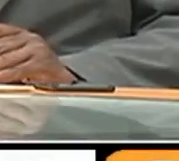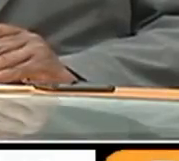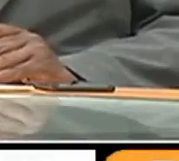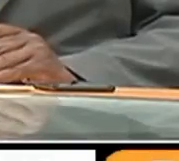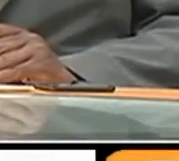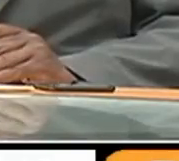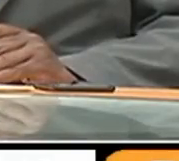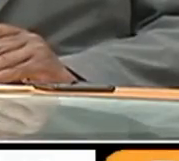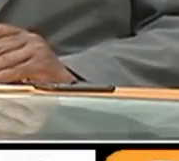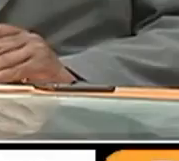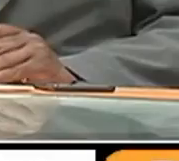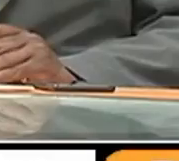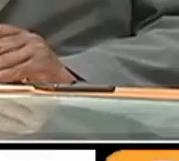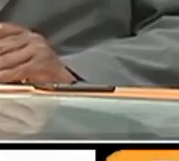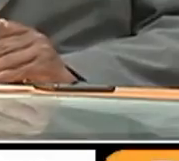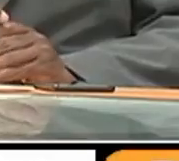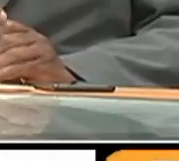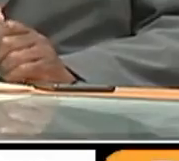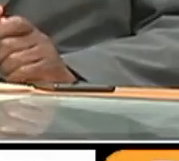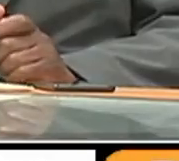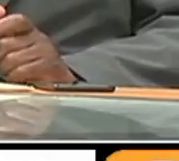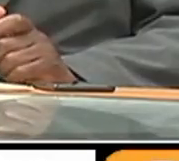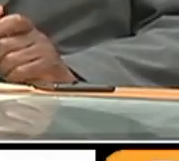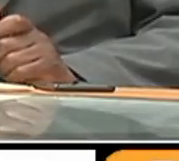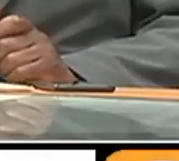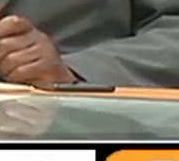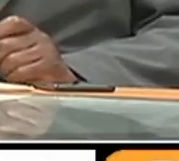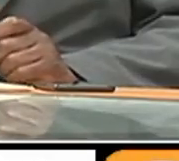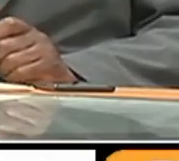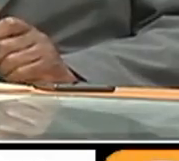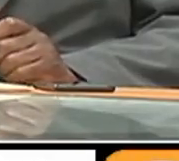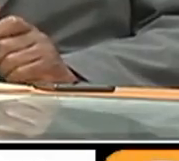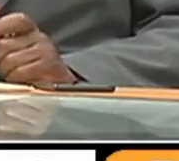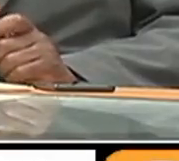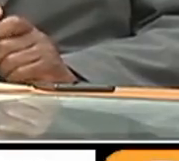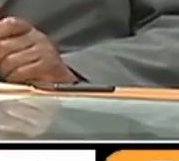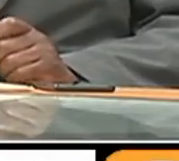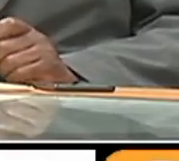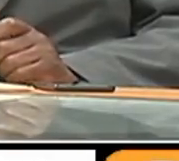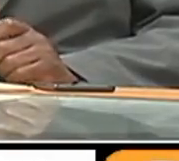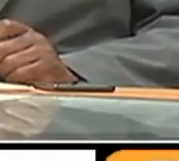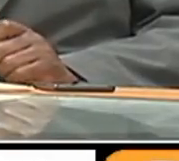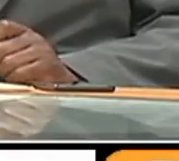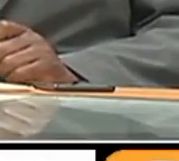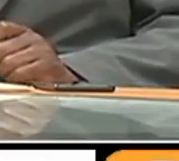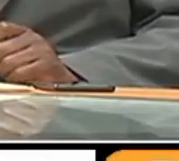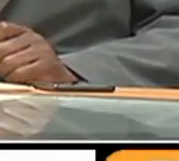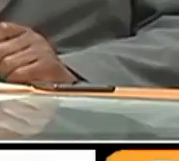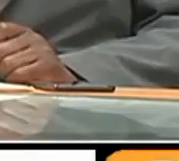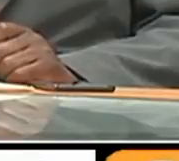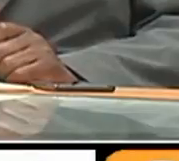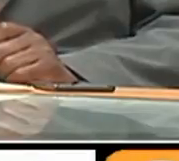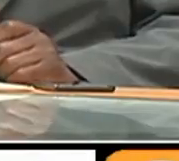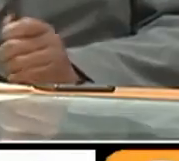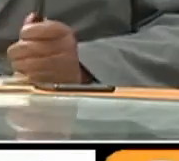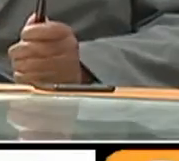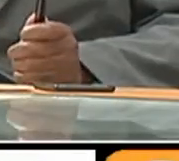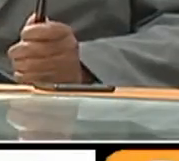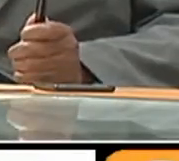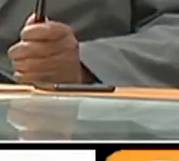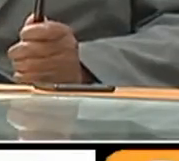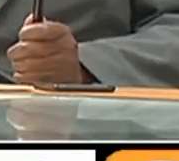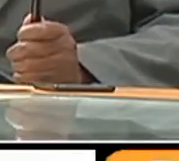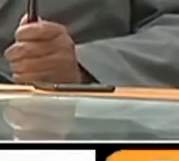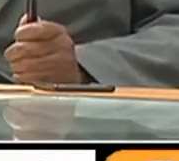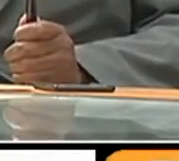adverse reaction. Now, so far from the trials, it's about chances are 1 in a million. Okay, 1 in a million. Now, to put that